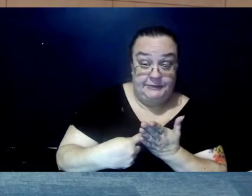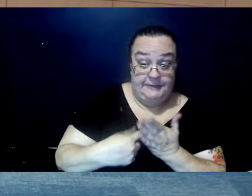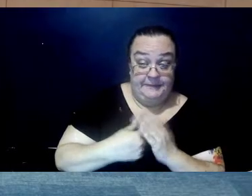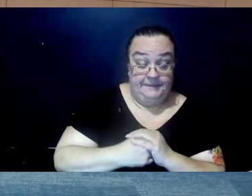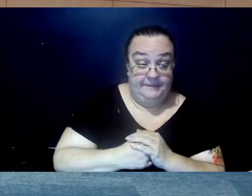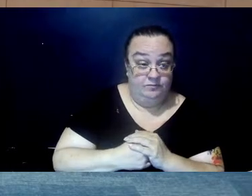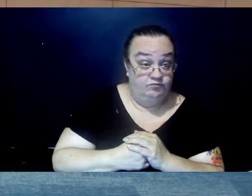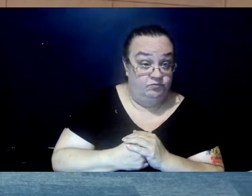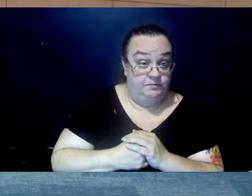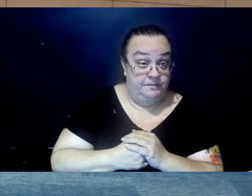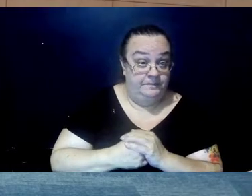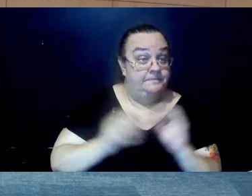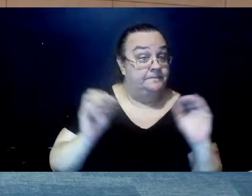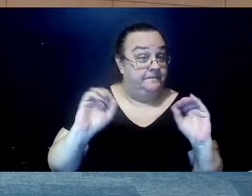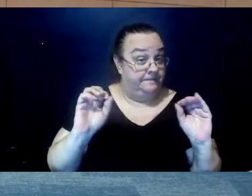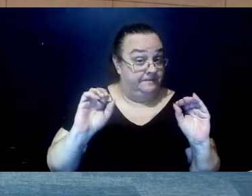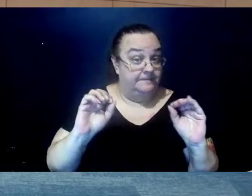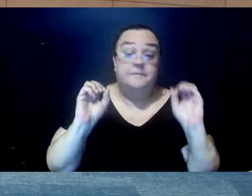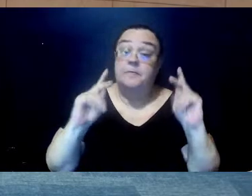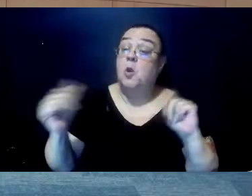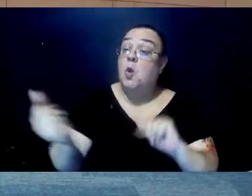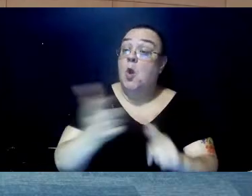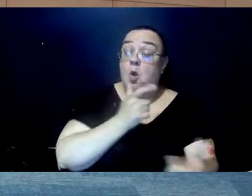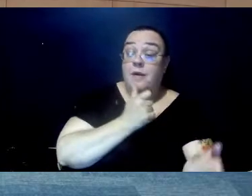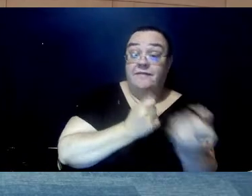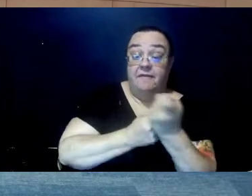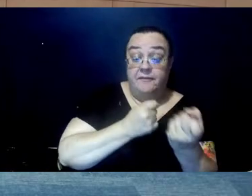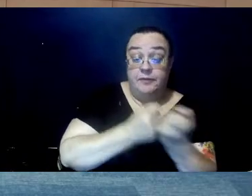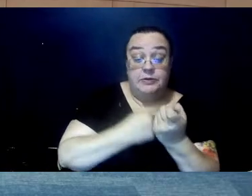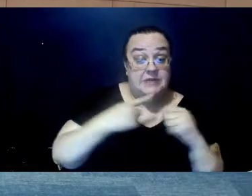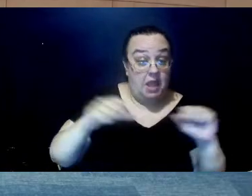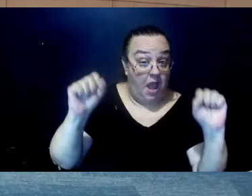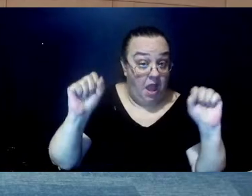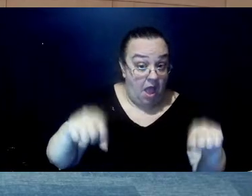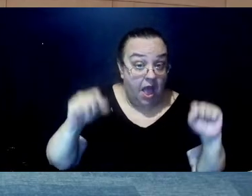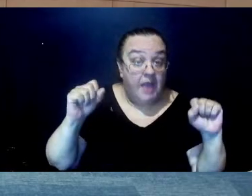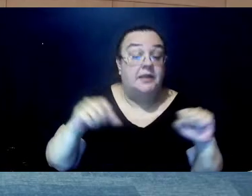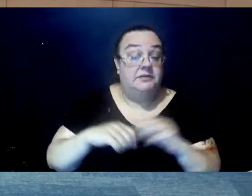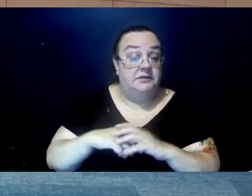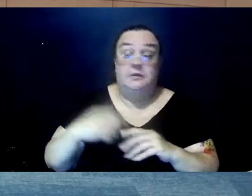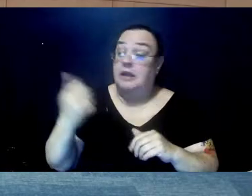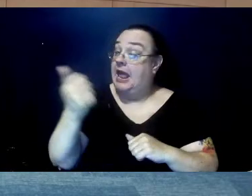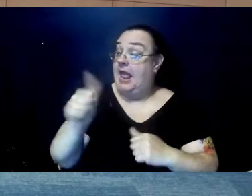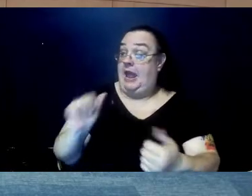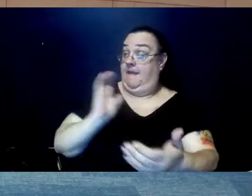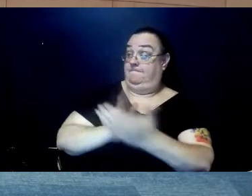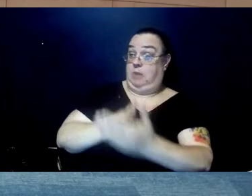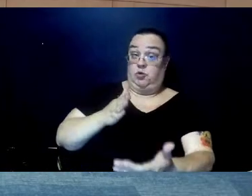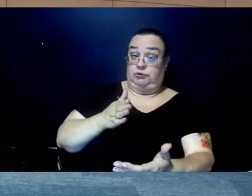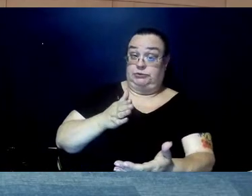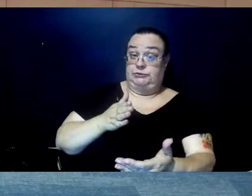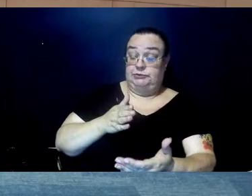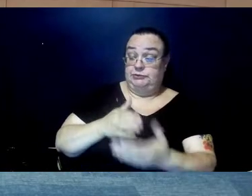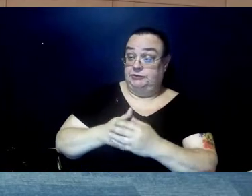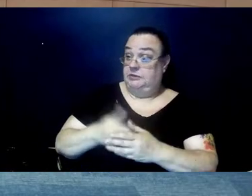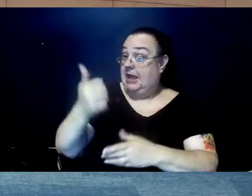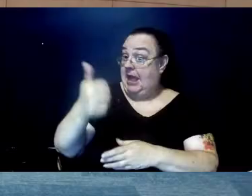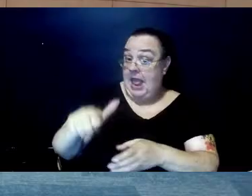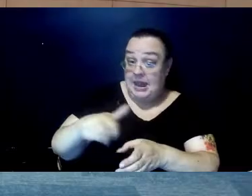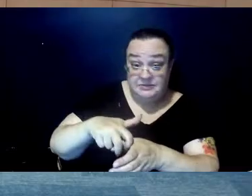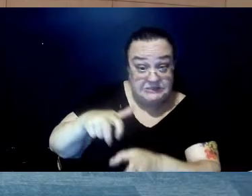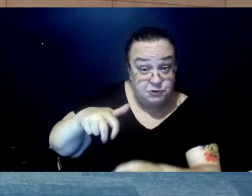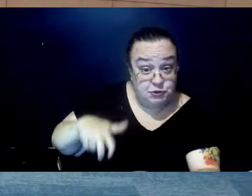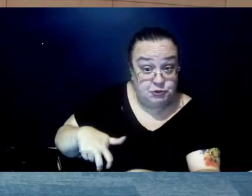No? All right. All those in favor, say aye. Aye. Any opposed? Aye. Any